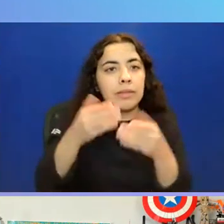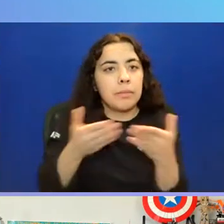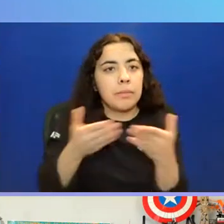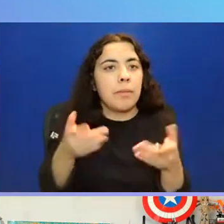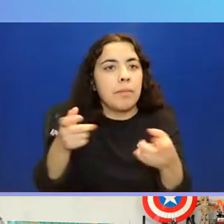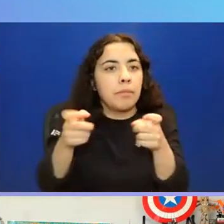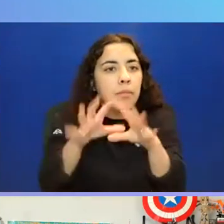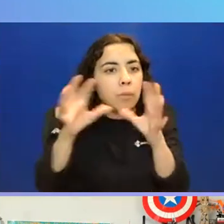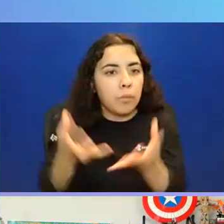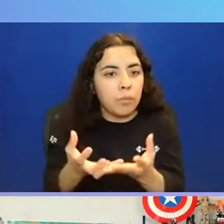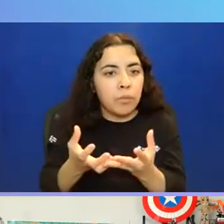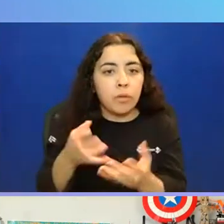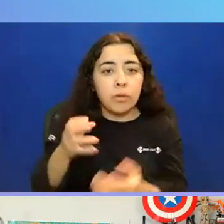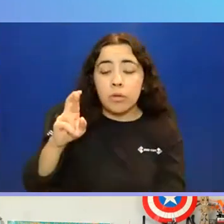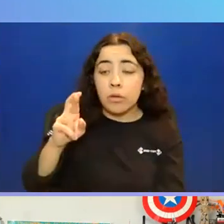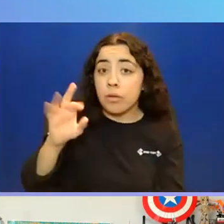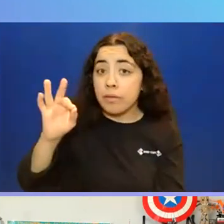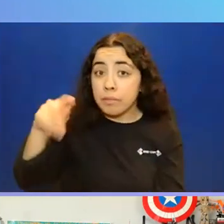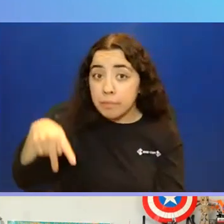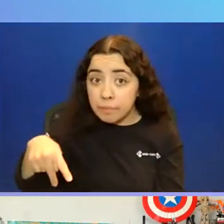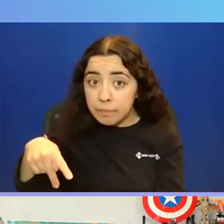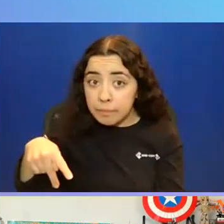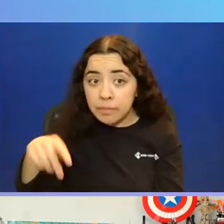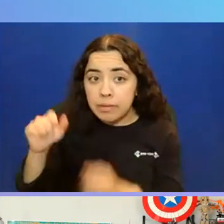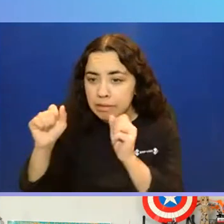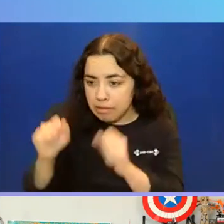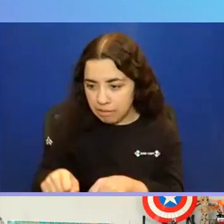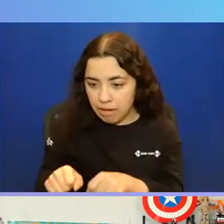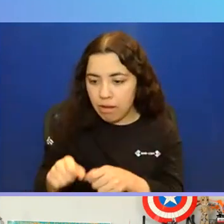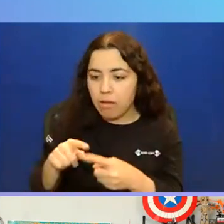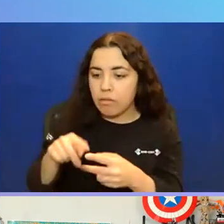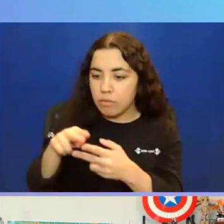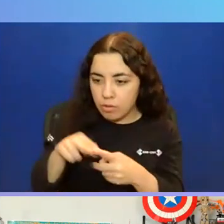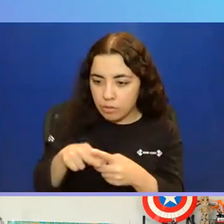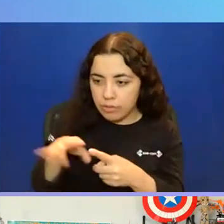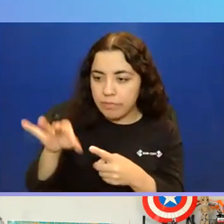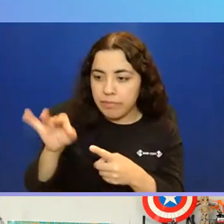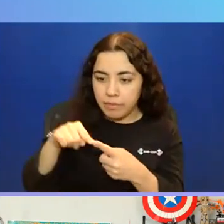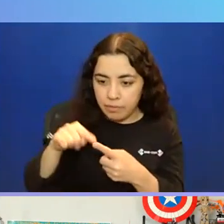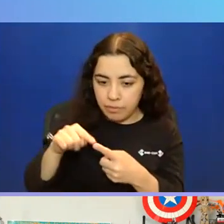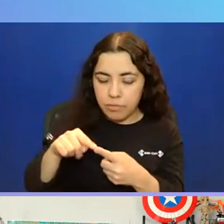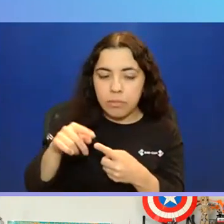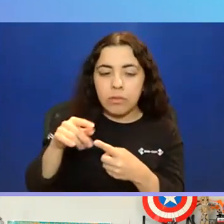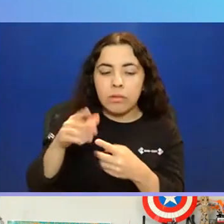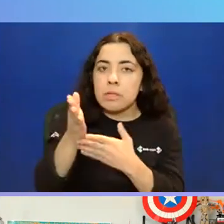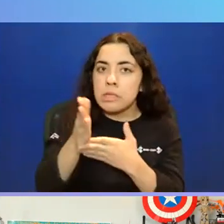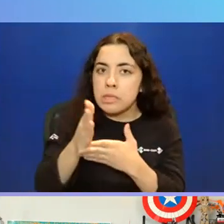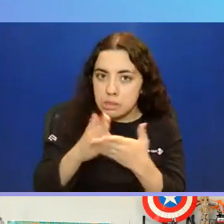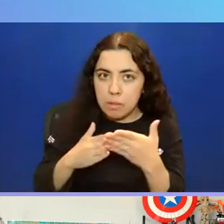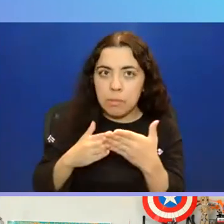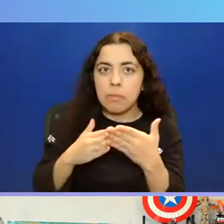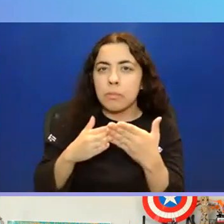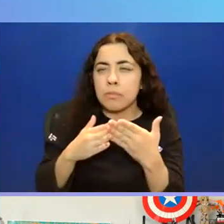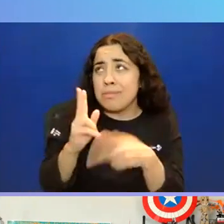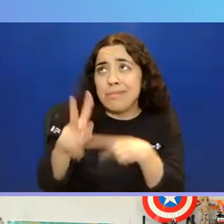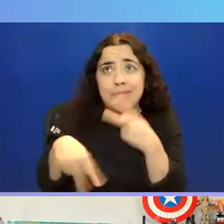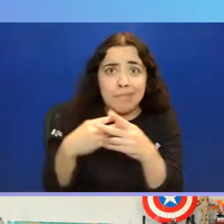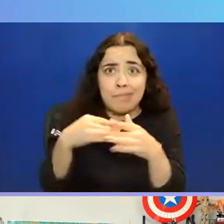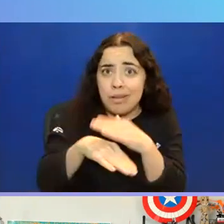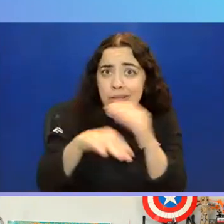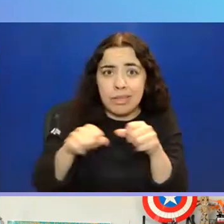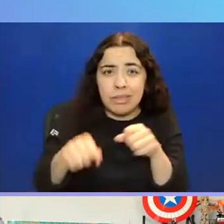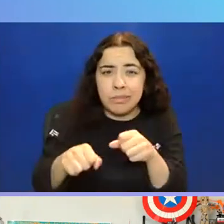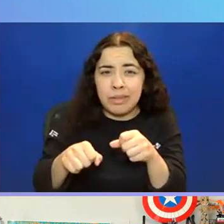them in RFP. You will most certainly find some form of accessibility defect, right? Because we all know